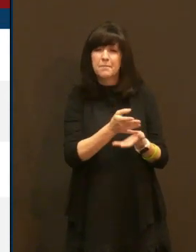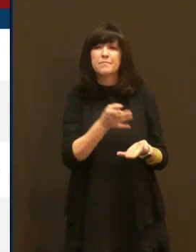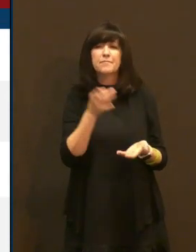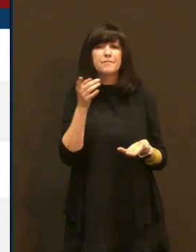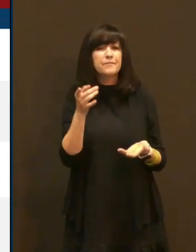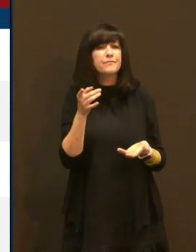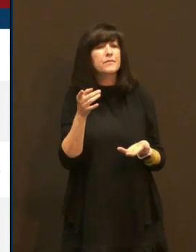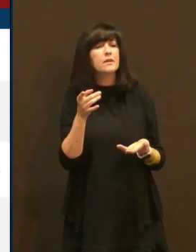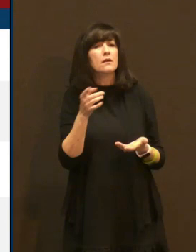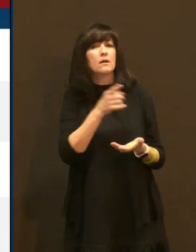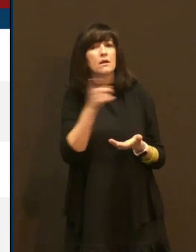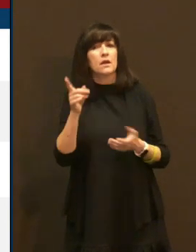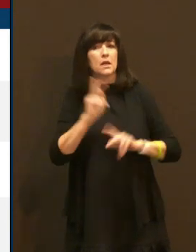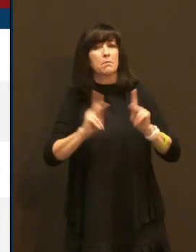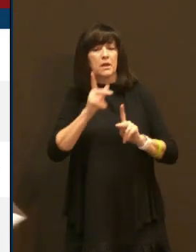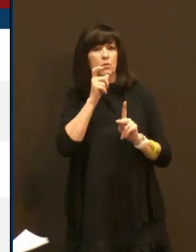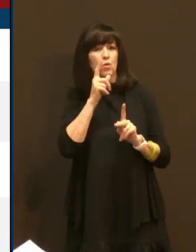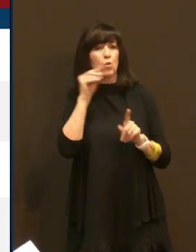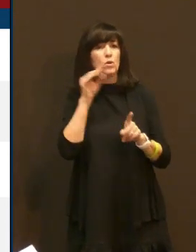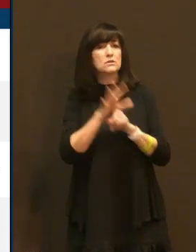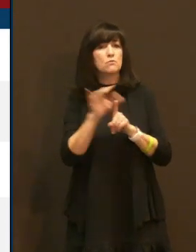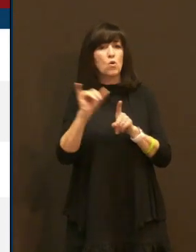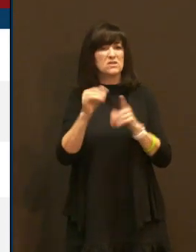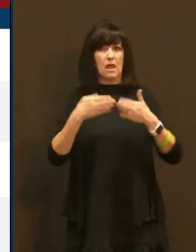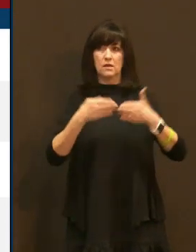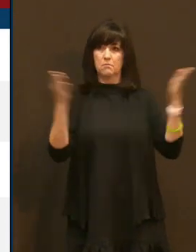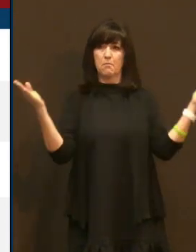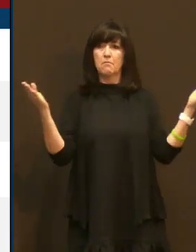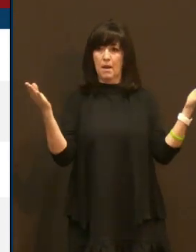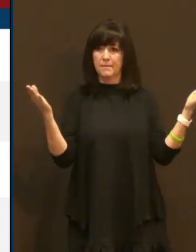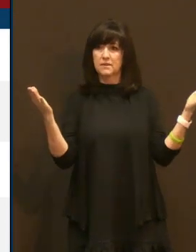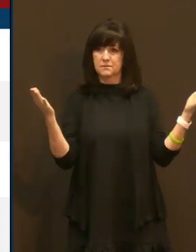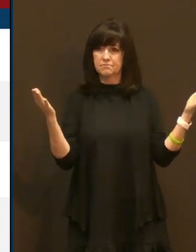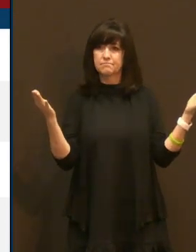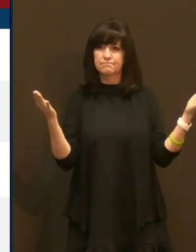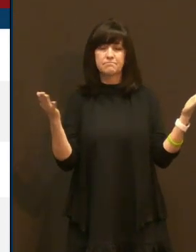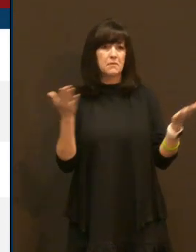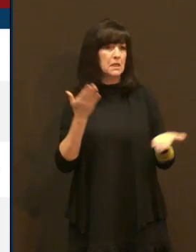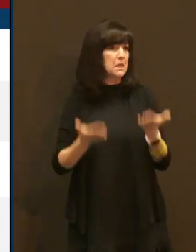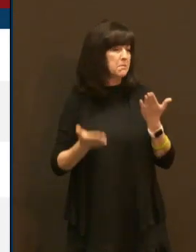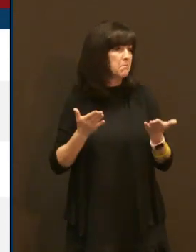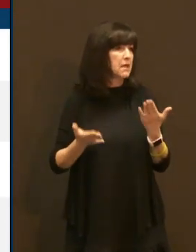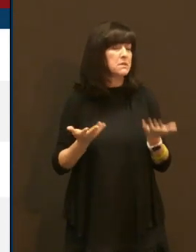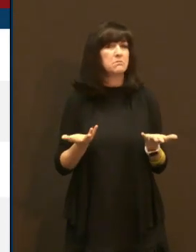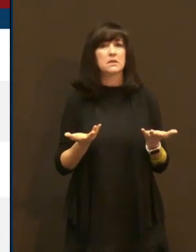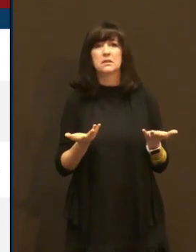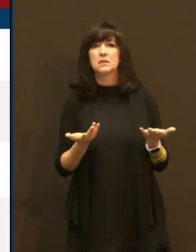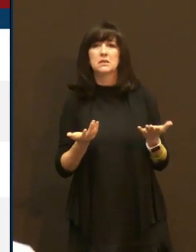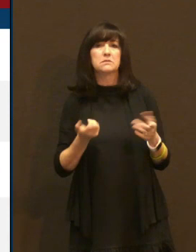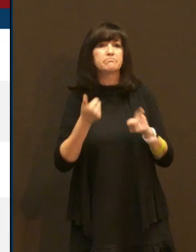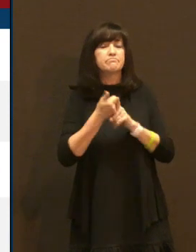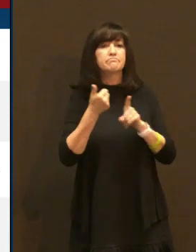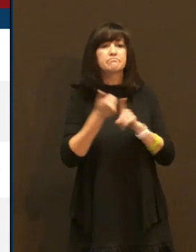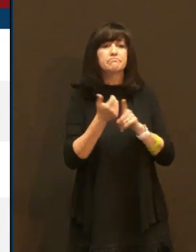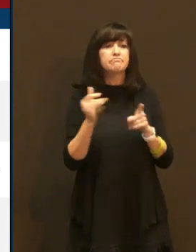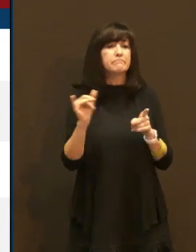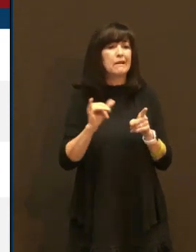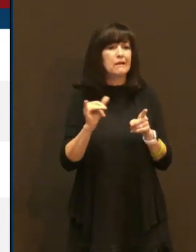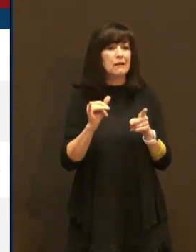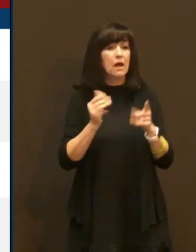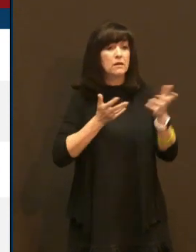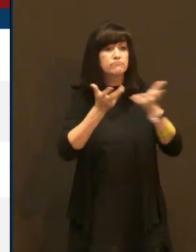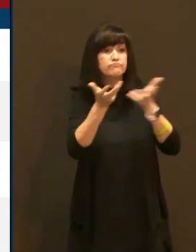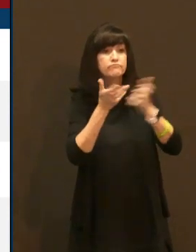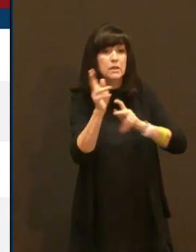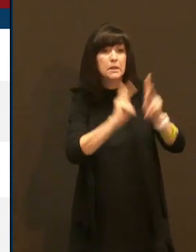to individuals in the public. It may be for very brief encounters, or they may be